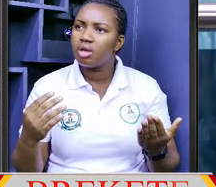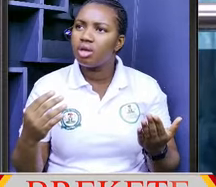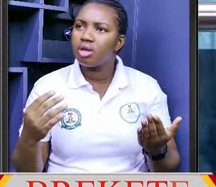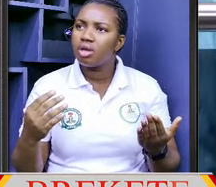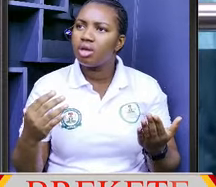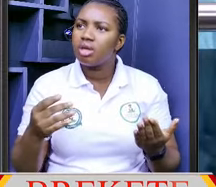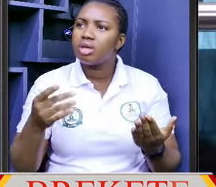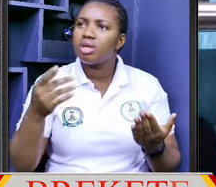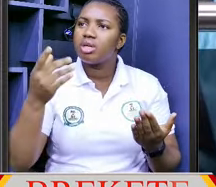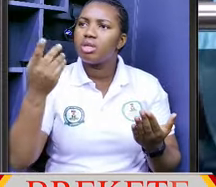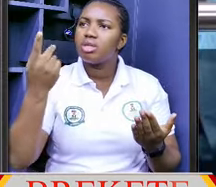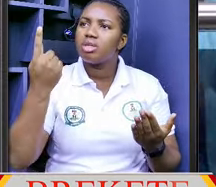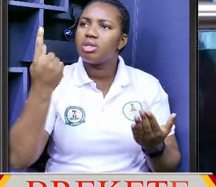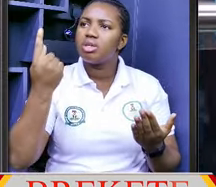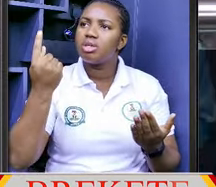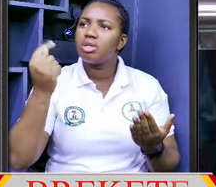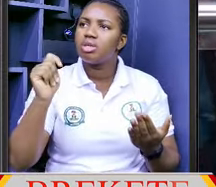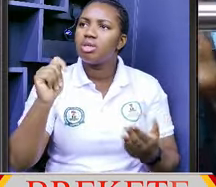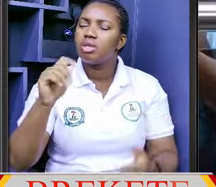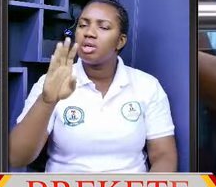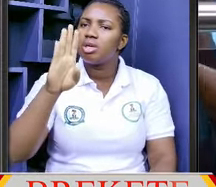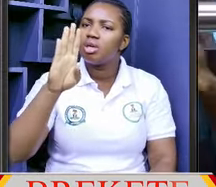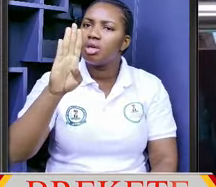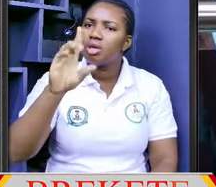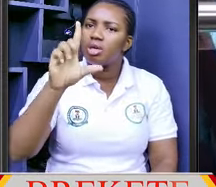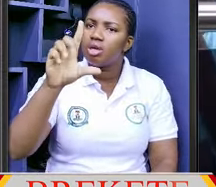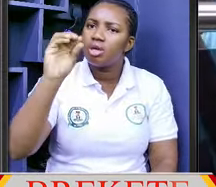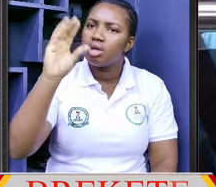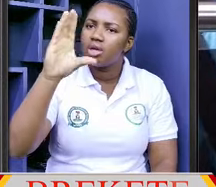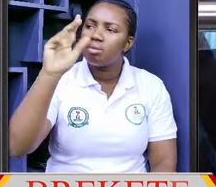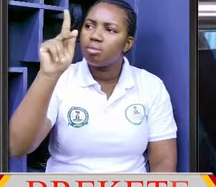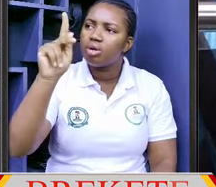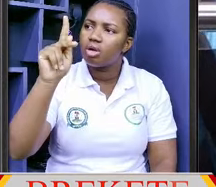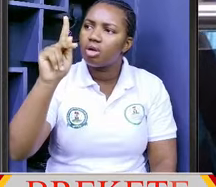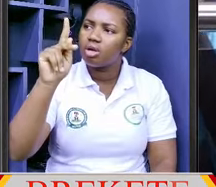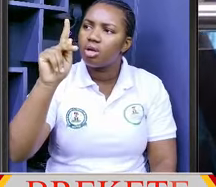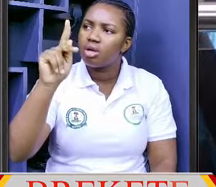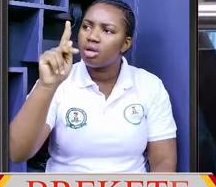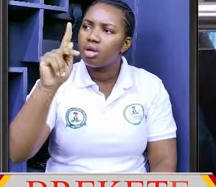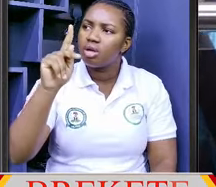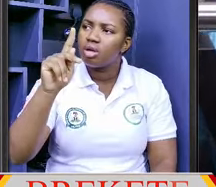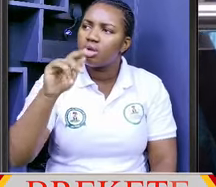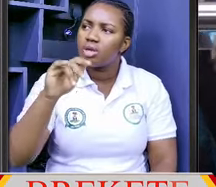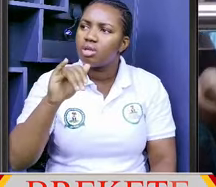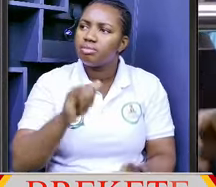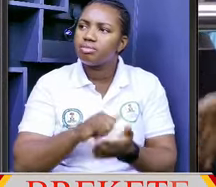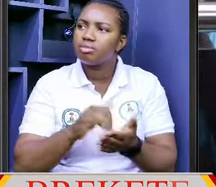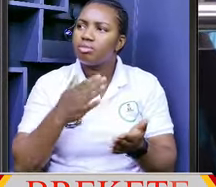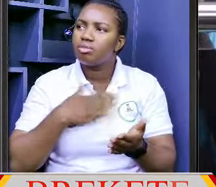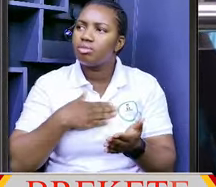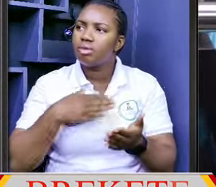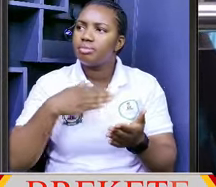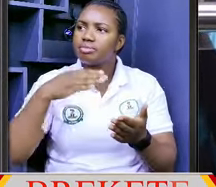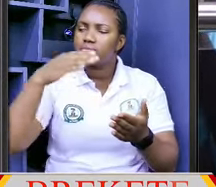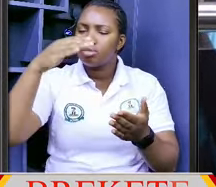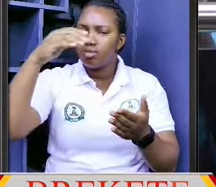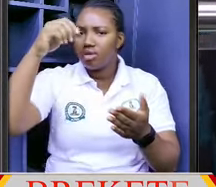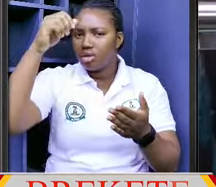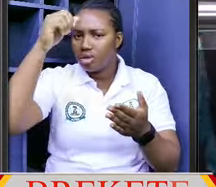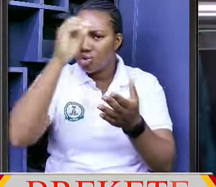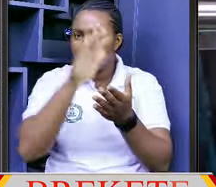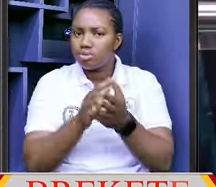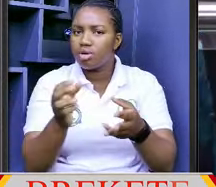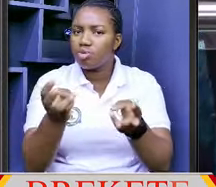go mold that block see they there. Even him, I be telling them, say, they should call somebody to come and buy the sand.